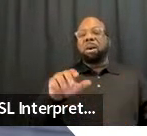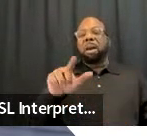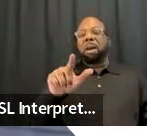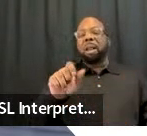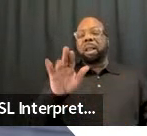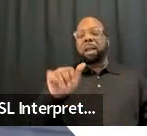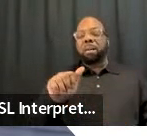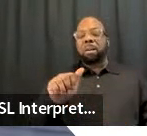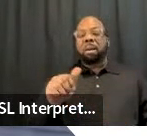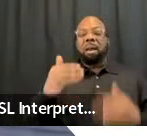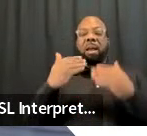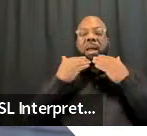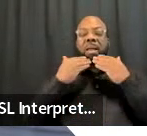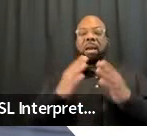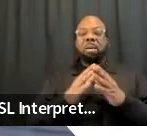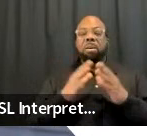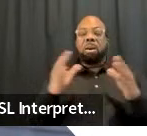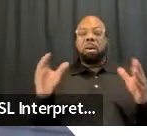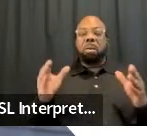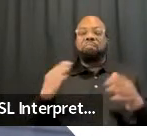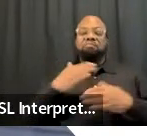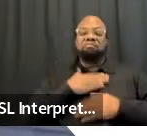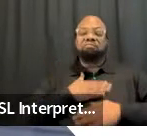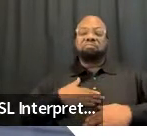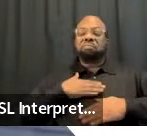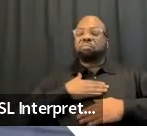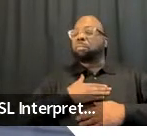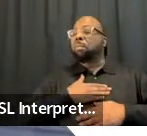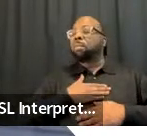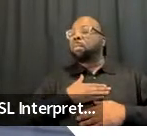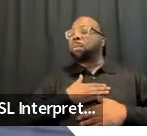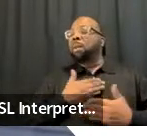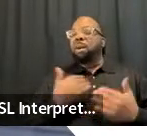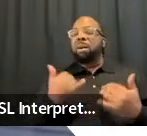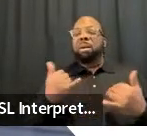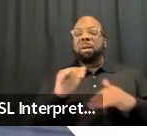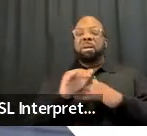Thank you so much, Edith. We appreciate you coming and joining with us tonight.